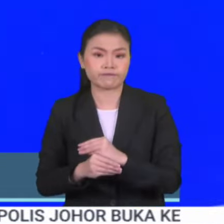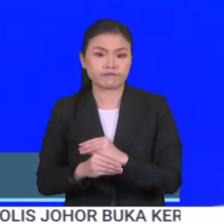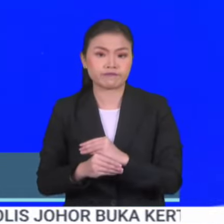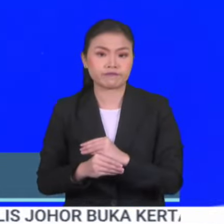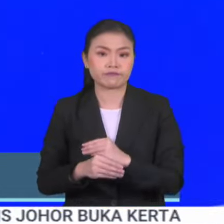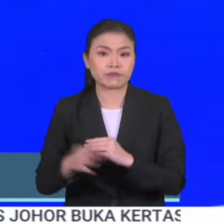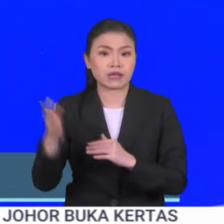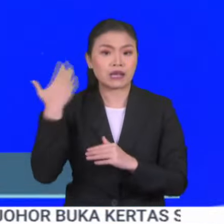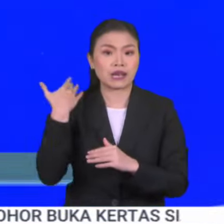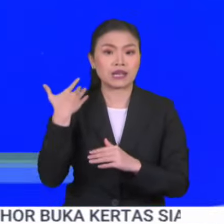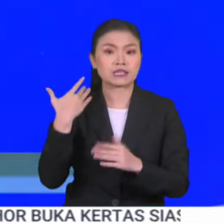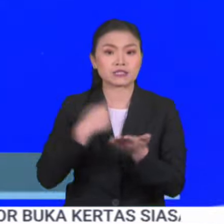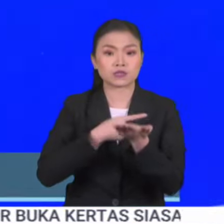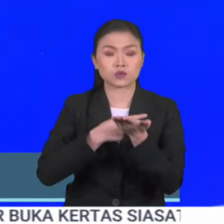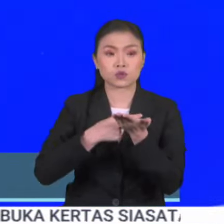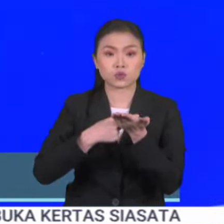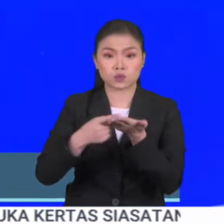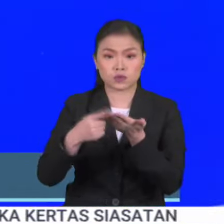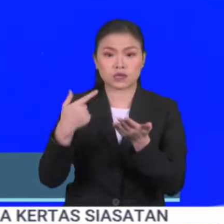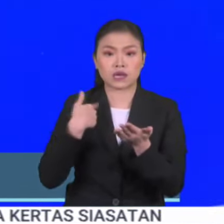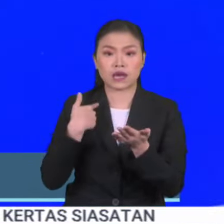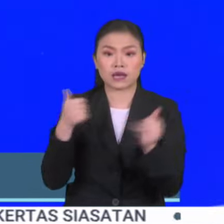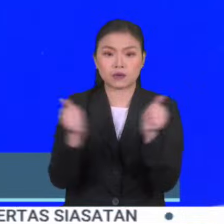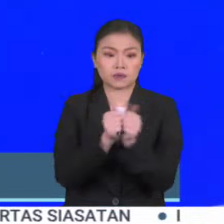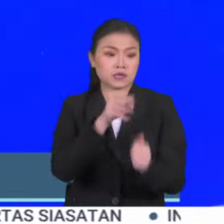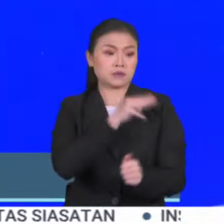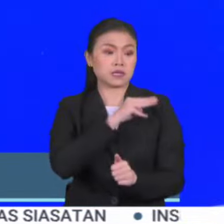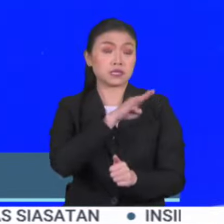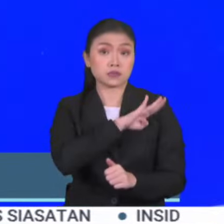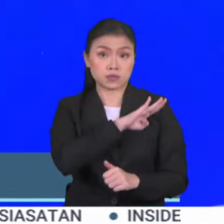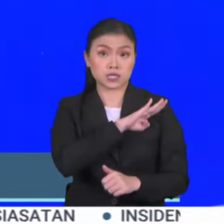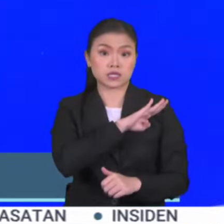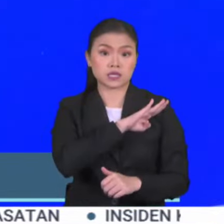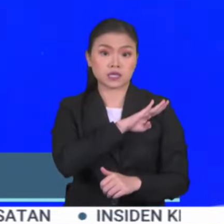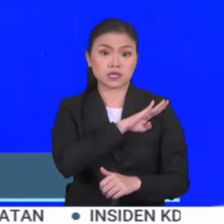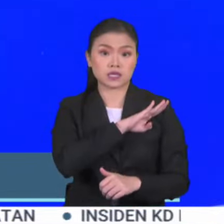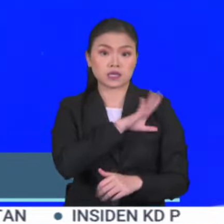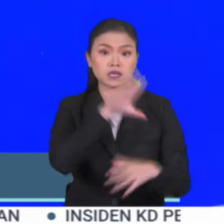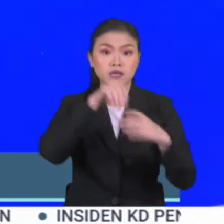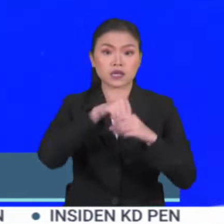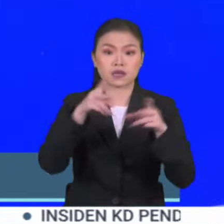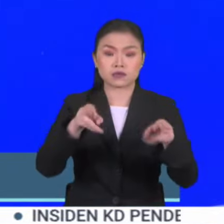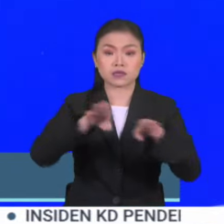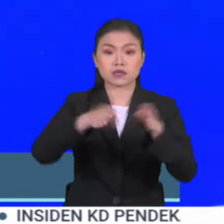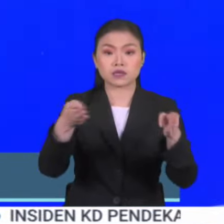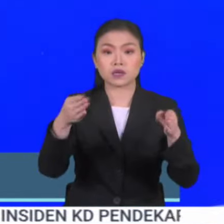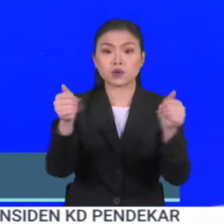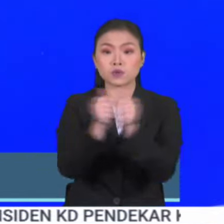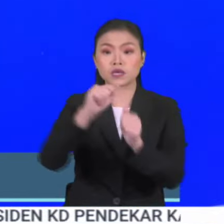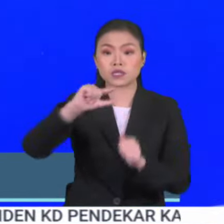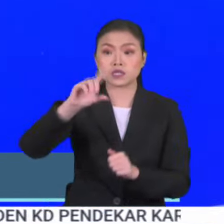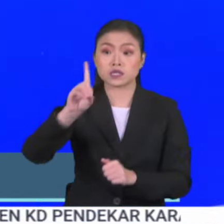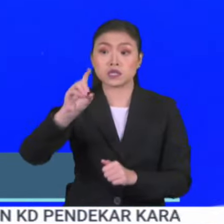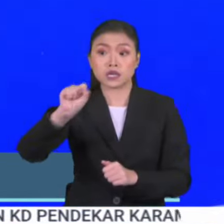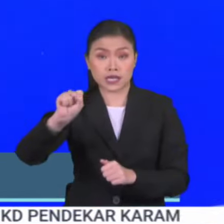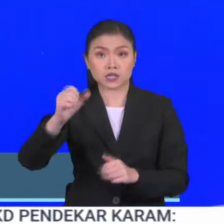weekend with the Menteri Besar, and of course we were at a launch by GDS that wants to build an